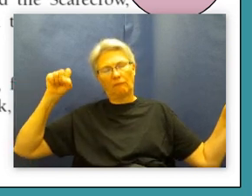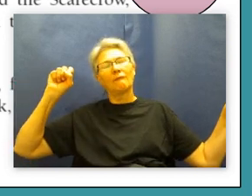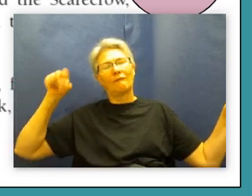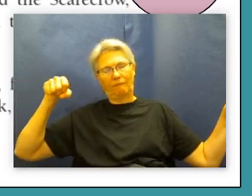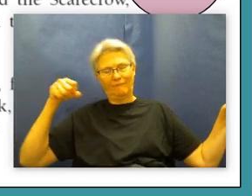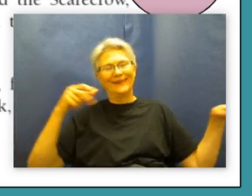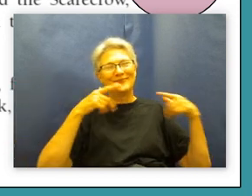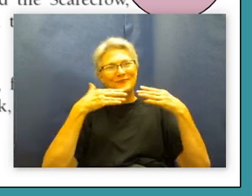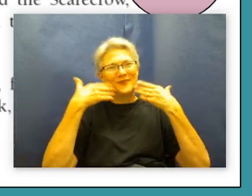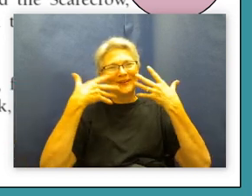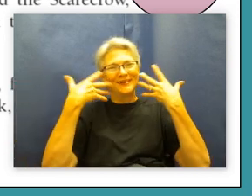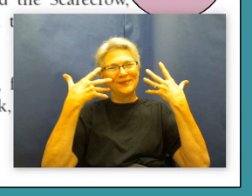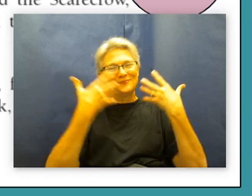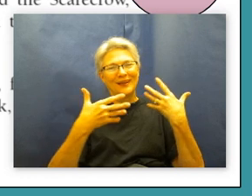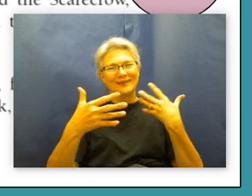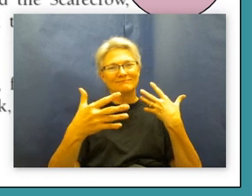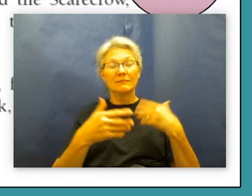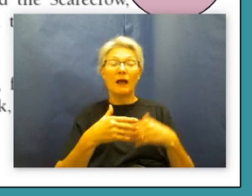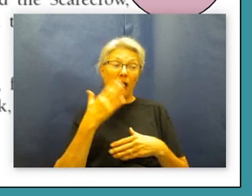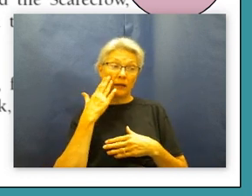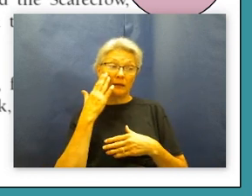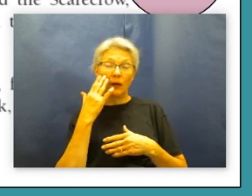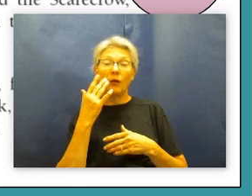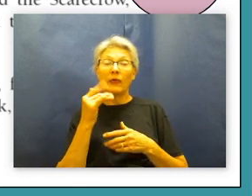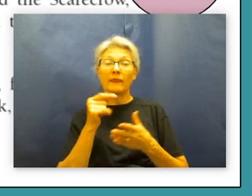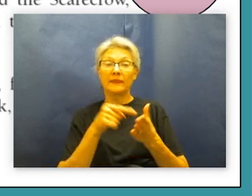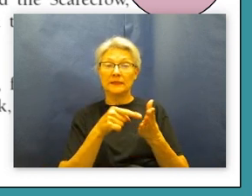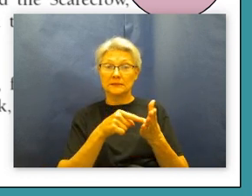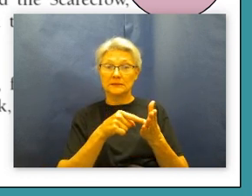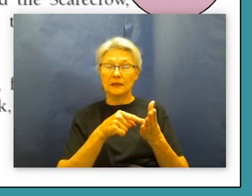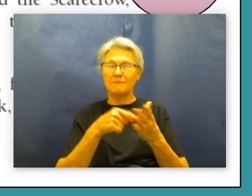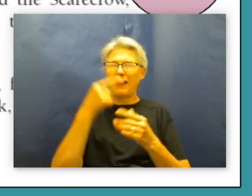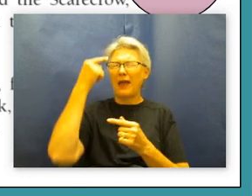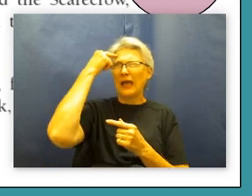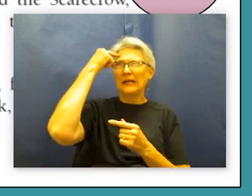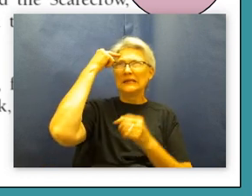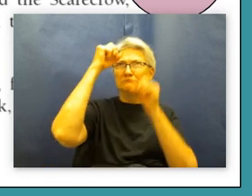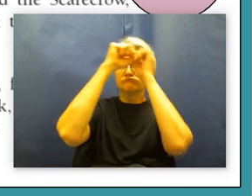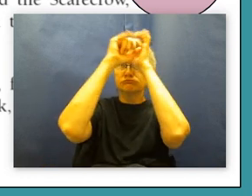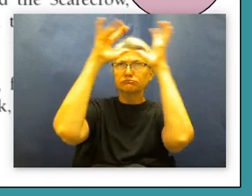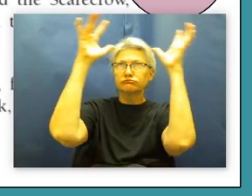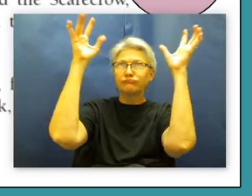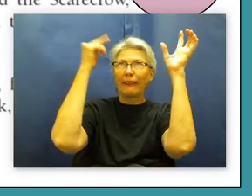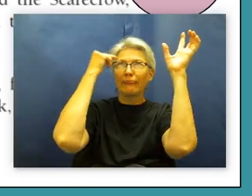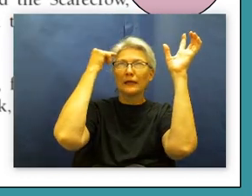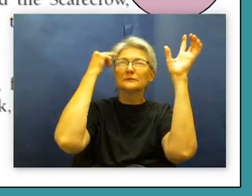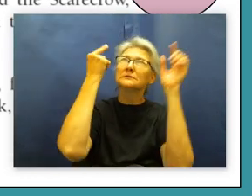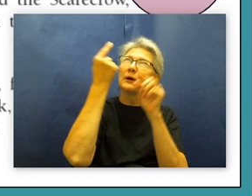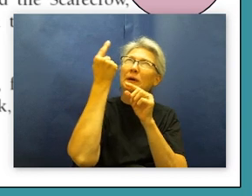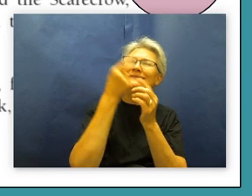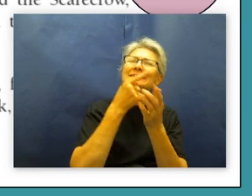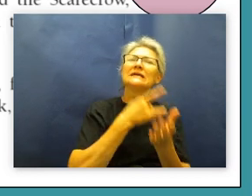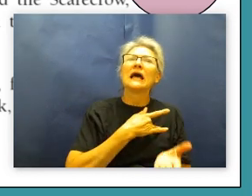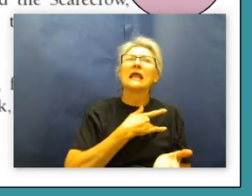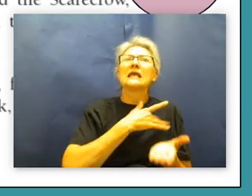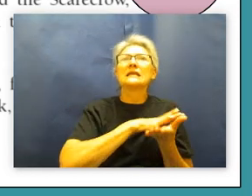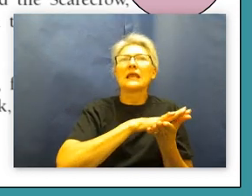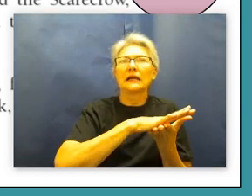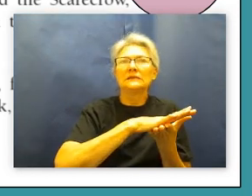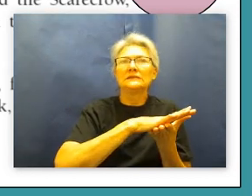friendly way. I know that this, in my head, makes me think of someone who is nice and